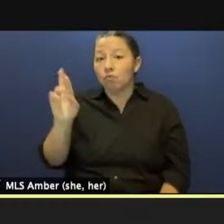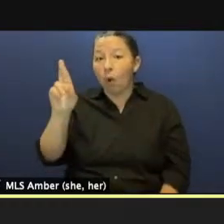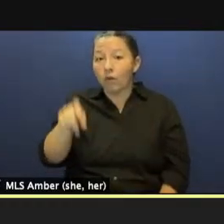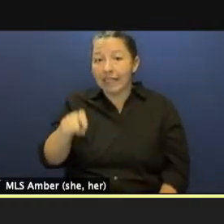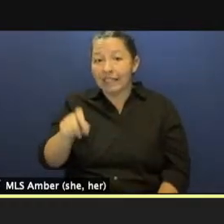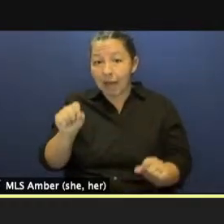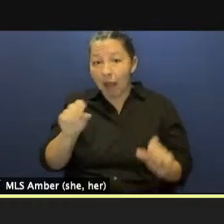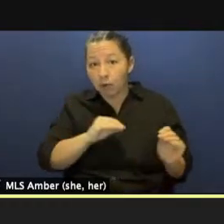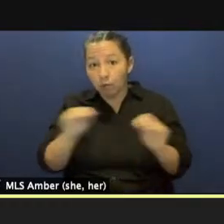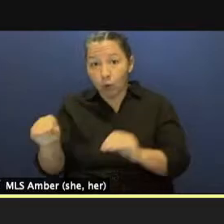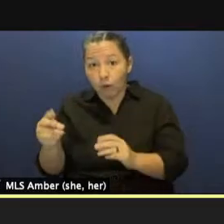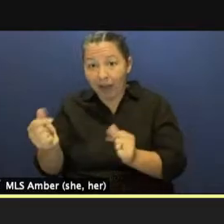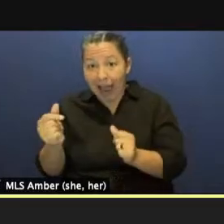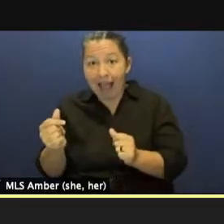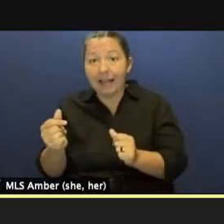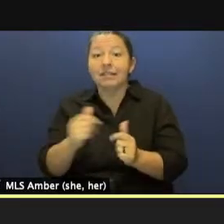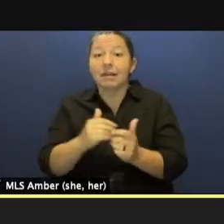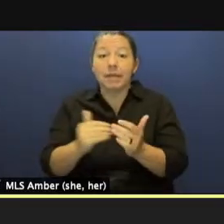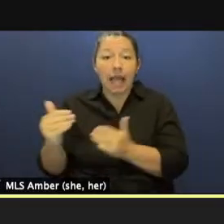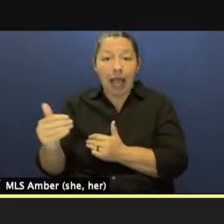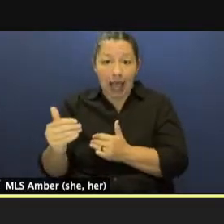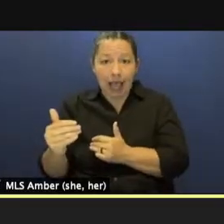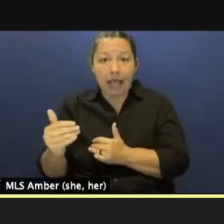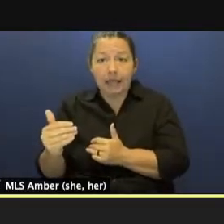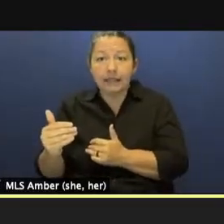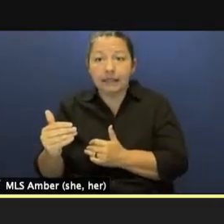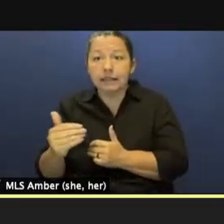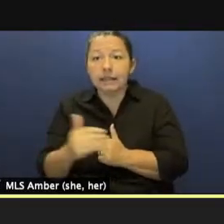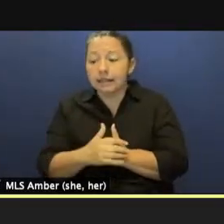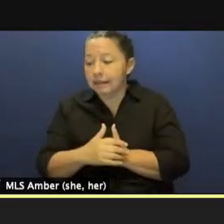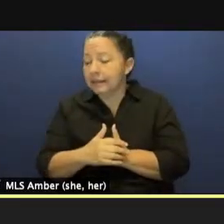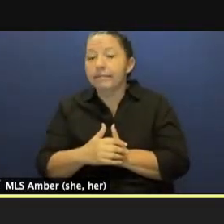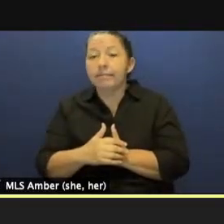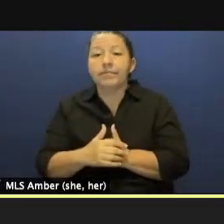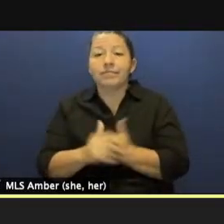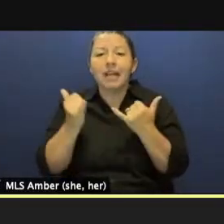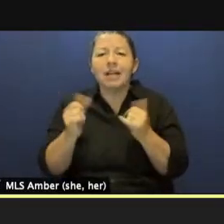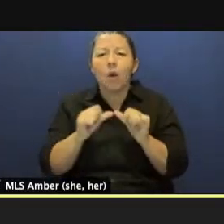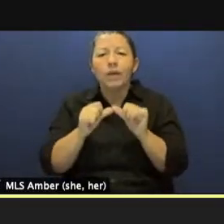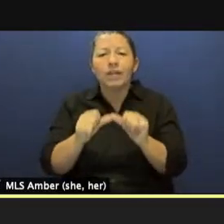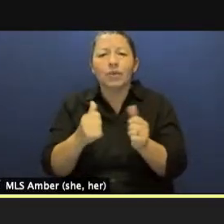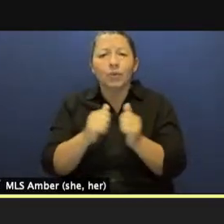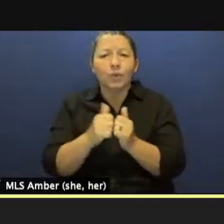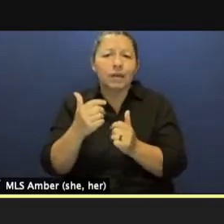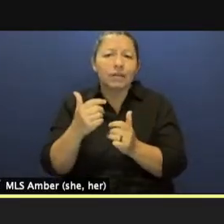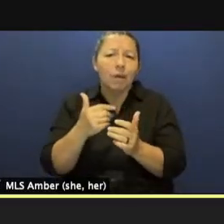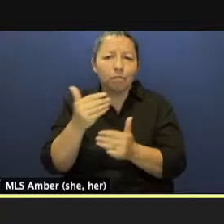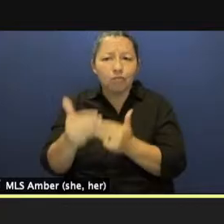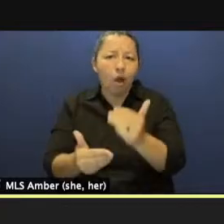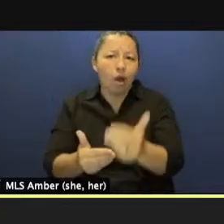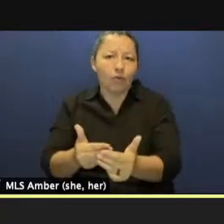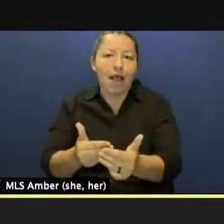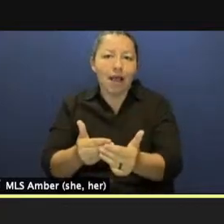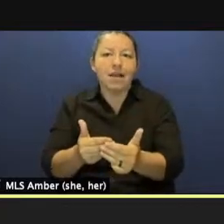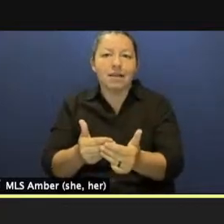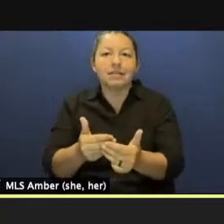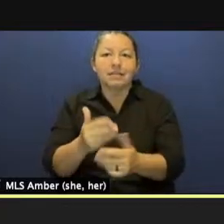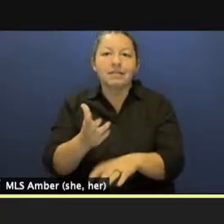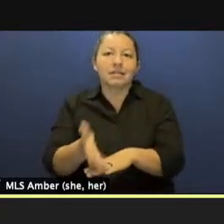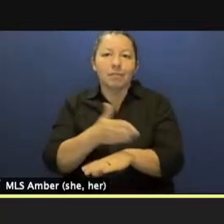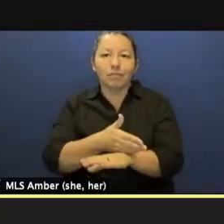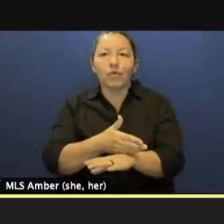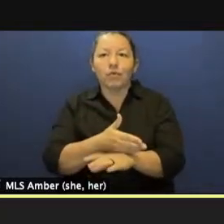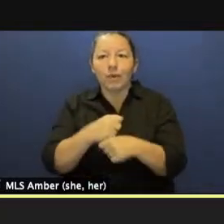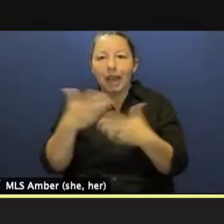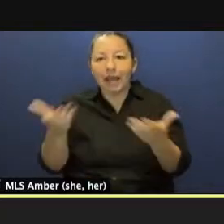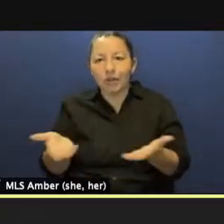to stay ahead of very dynamic. Now I'm going to move into some of the progress that we're making here in our development. This is a